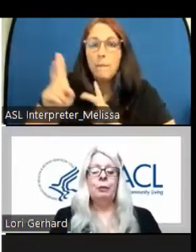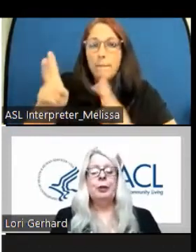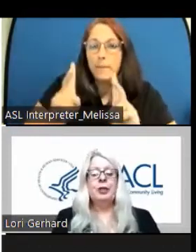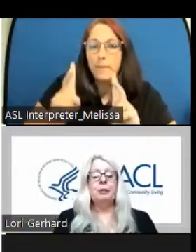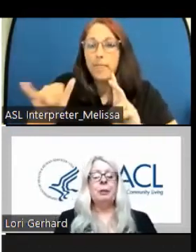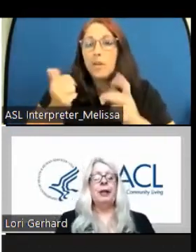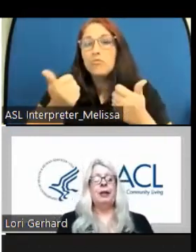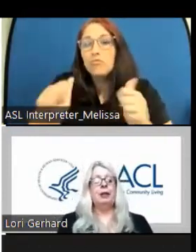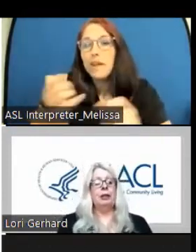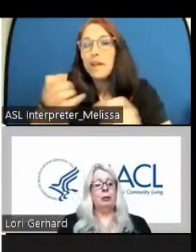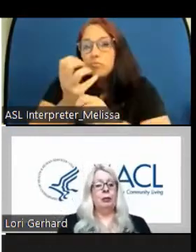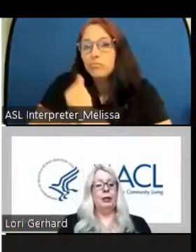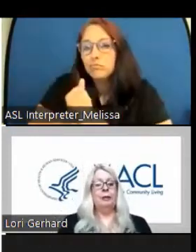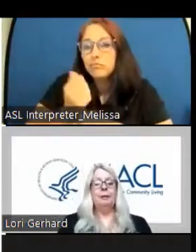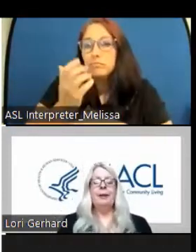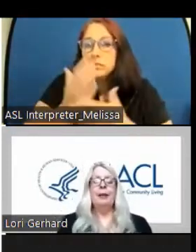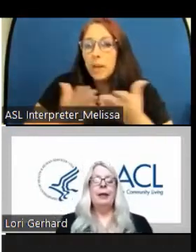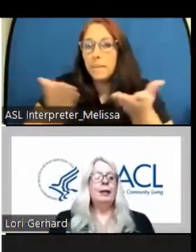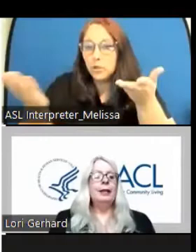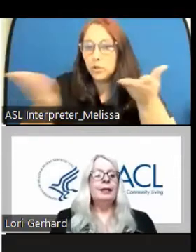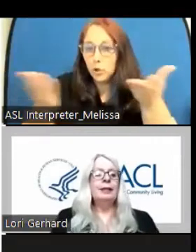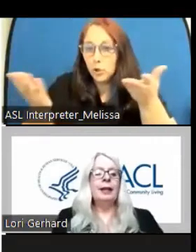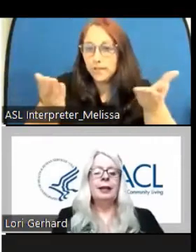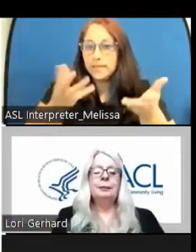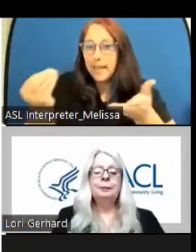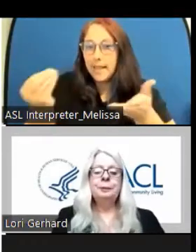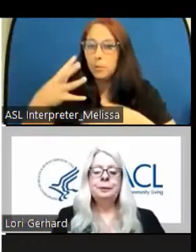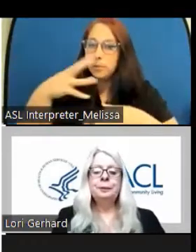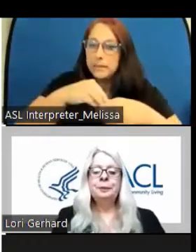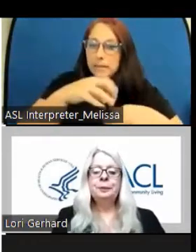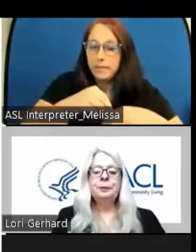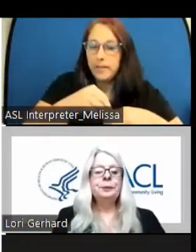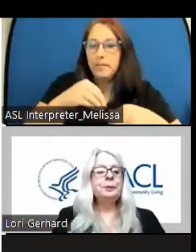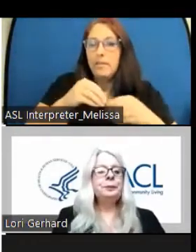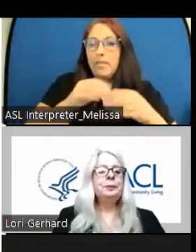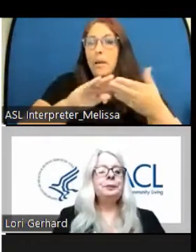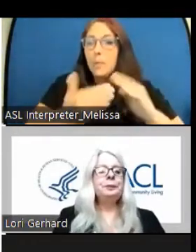fully participate in the community. Next slide.